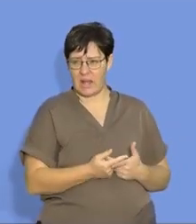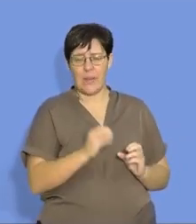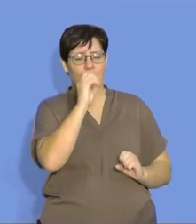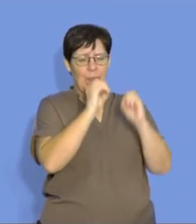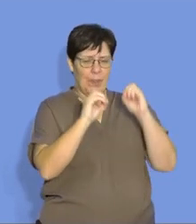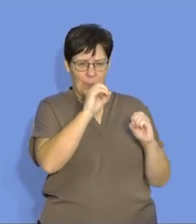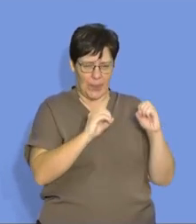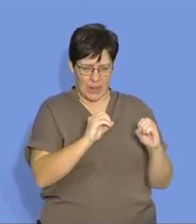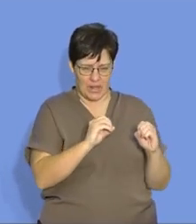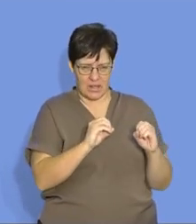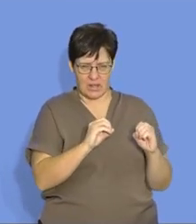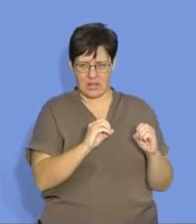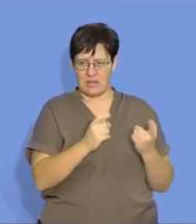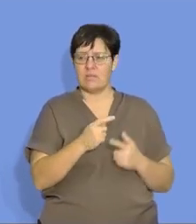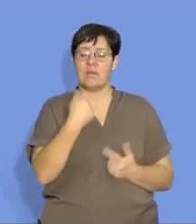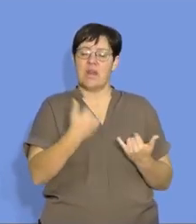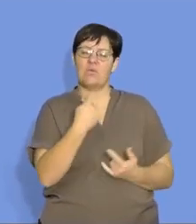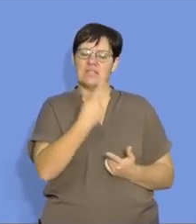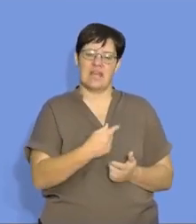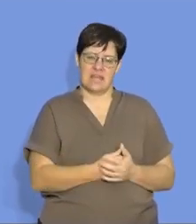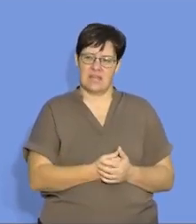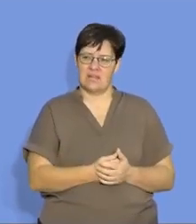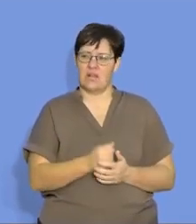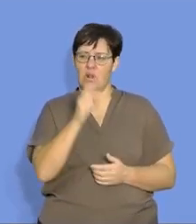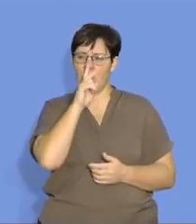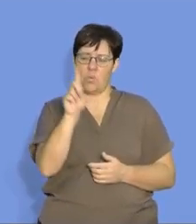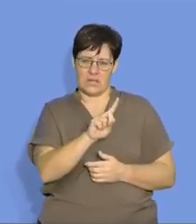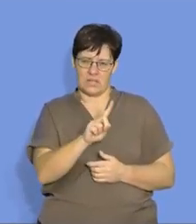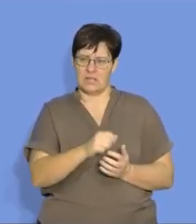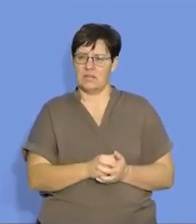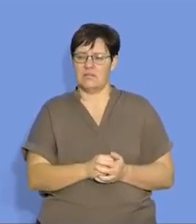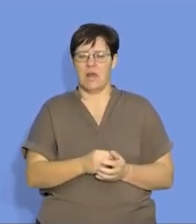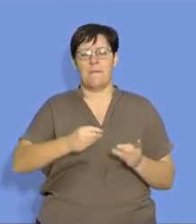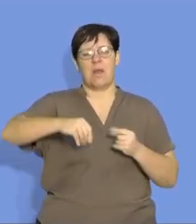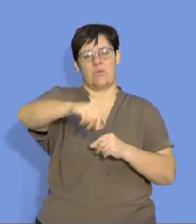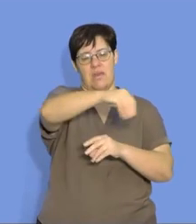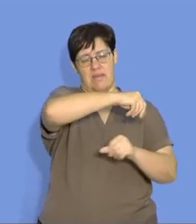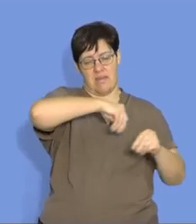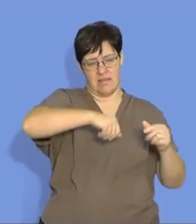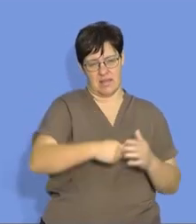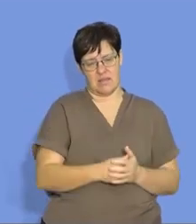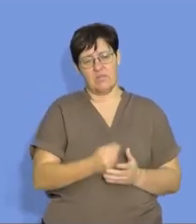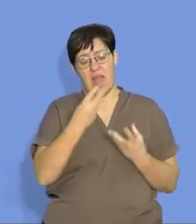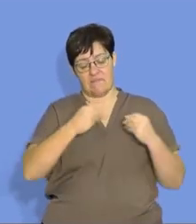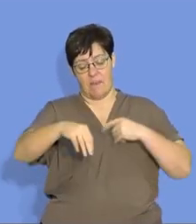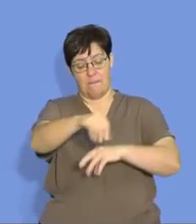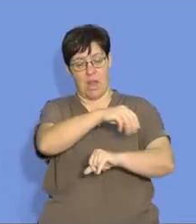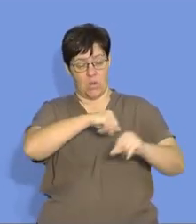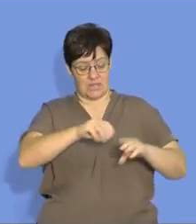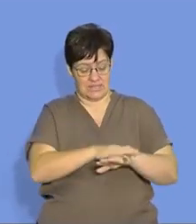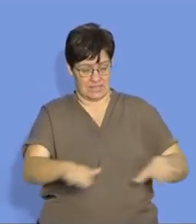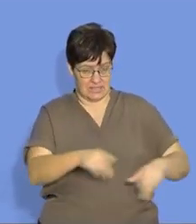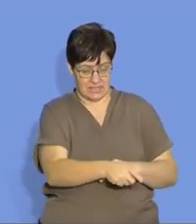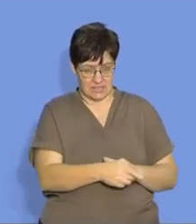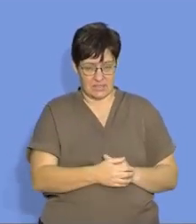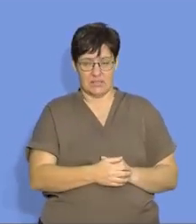about small particles. For now, I'm just going to say we will look at powder. So when we have a